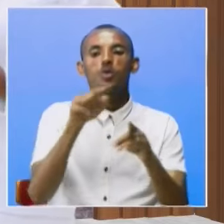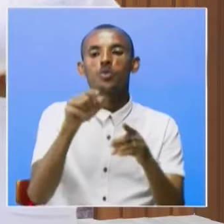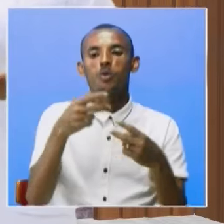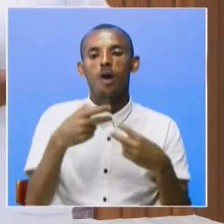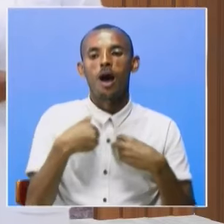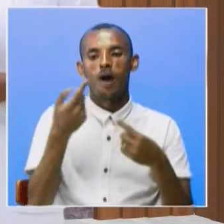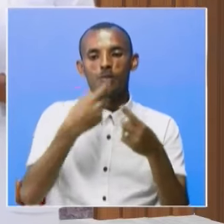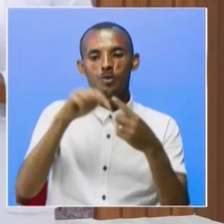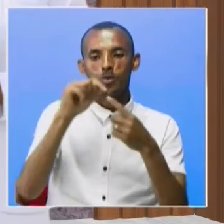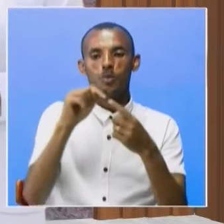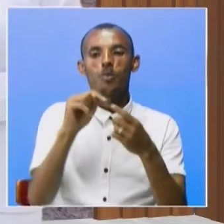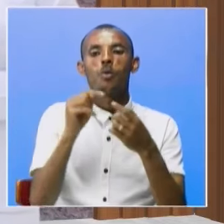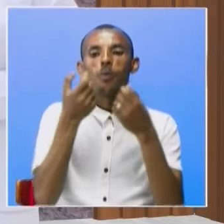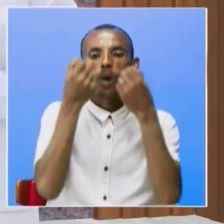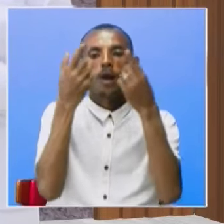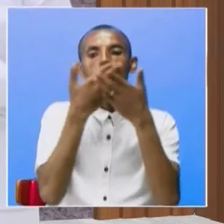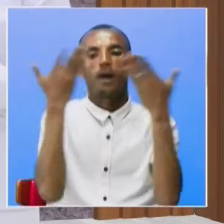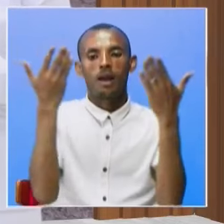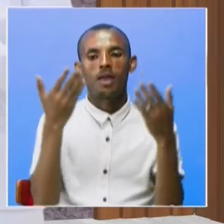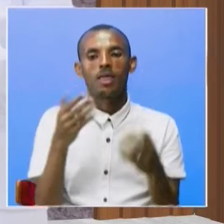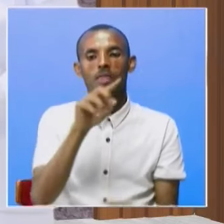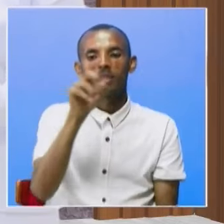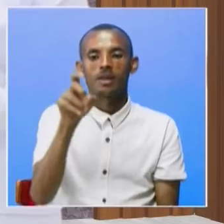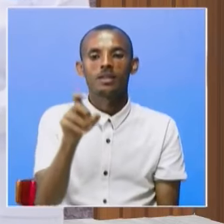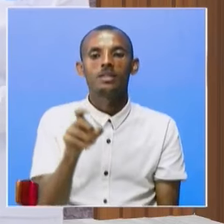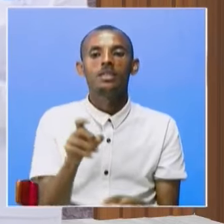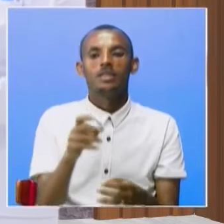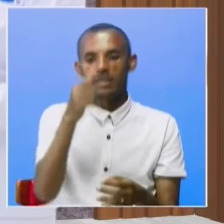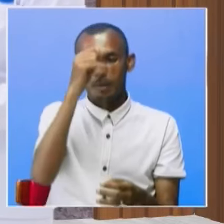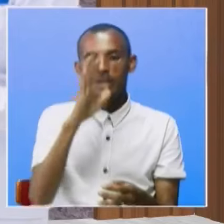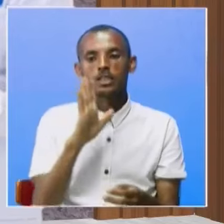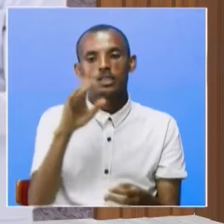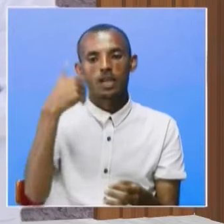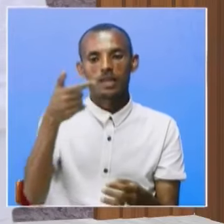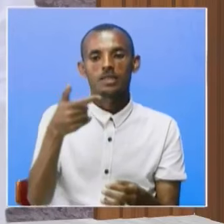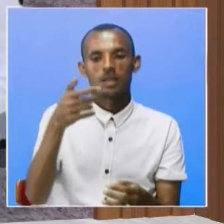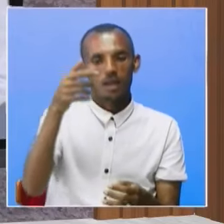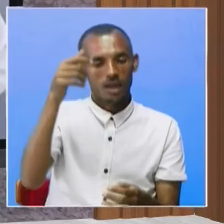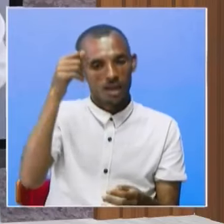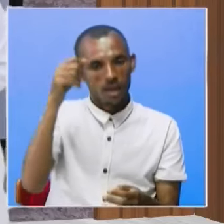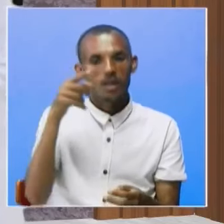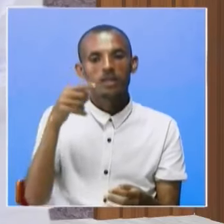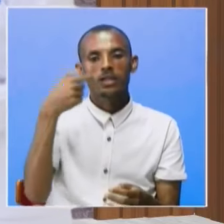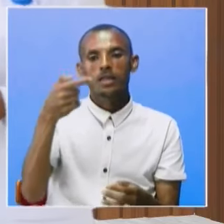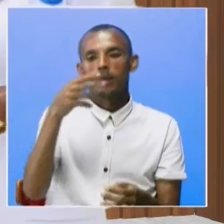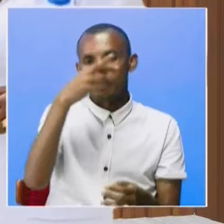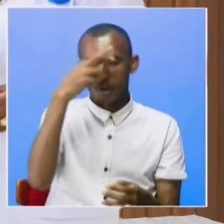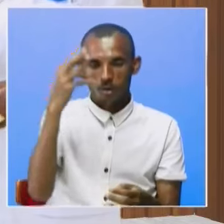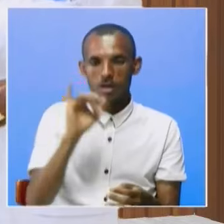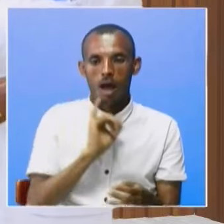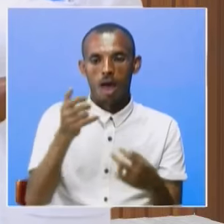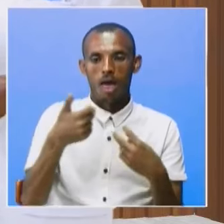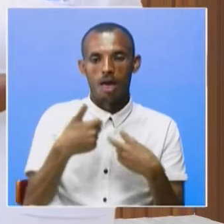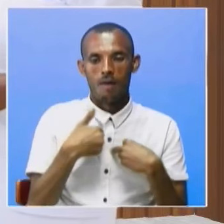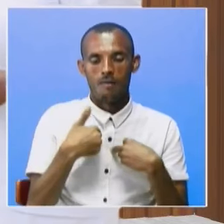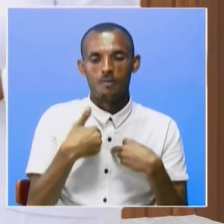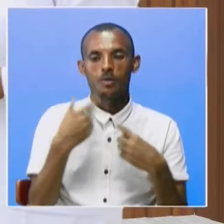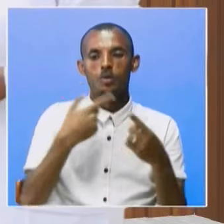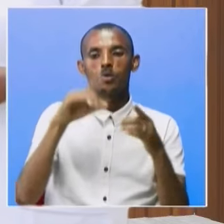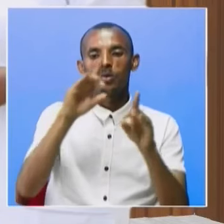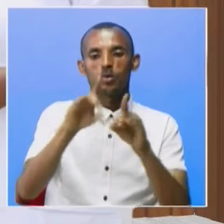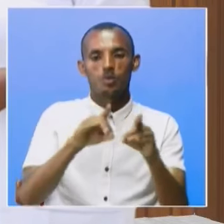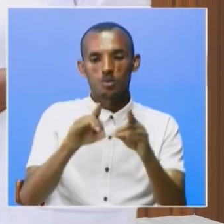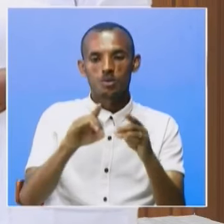up early? Then the person tells his or her reason by saying what? Because I have to do